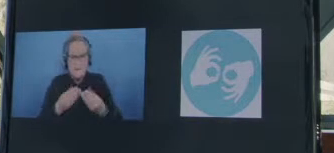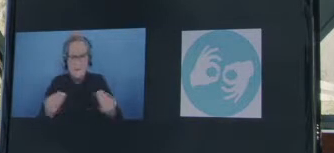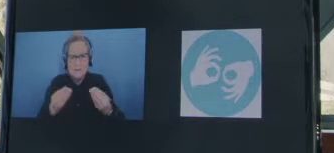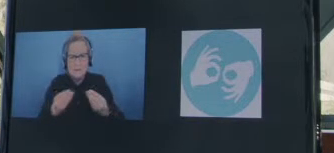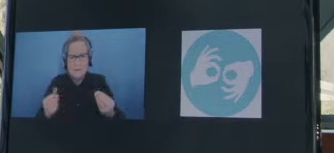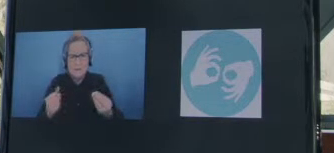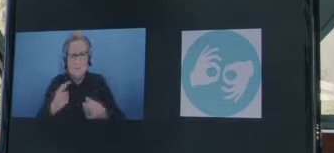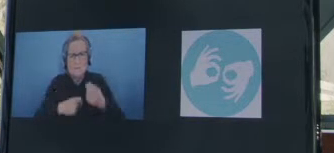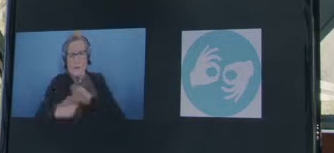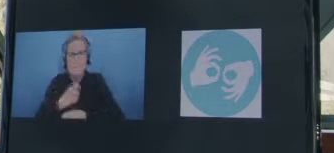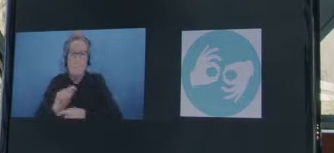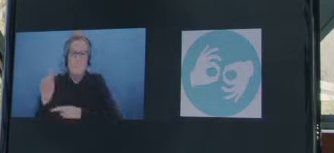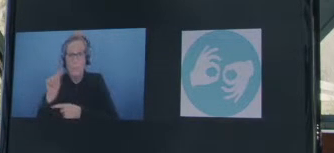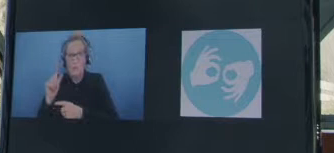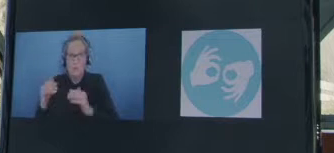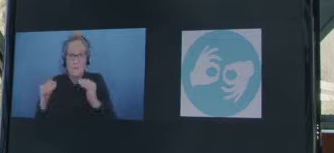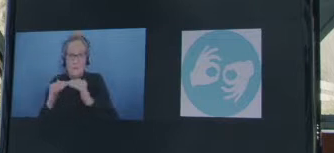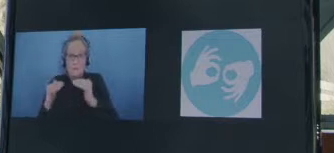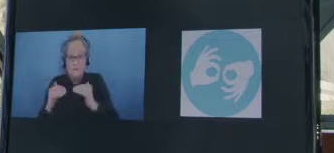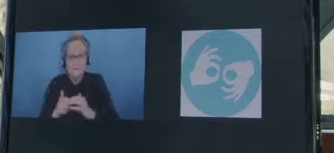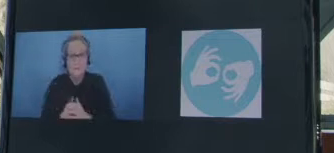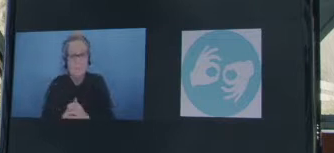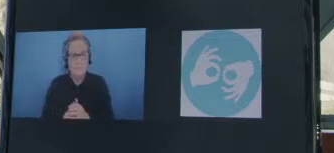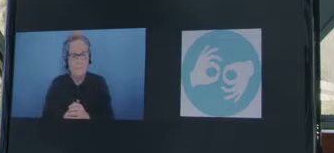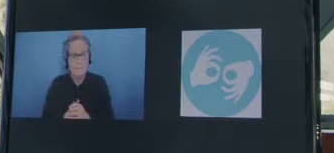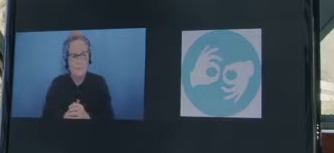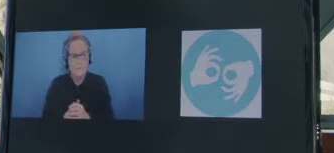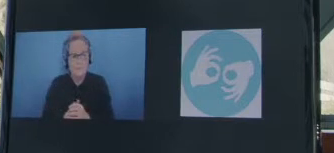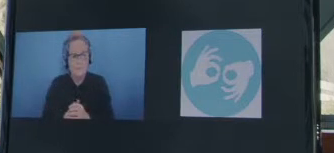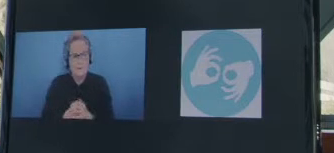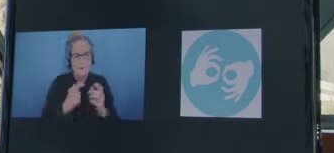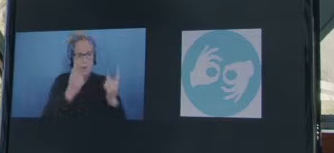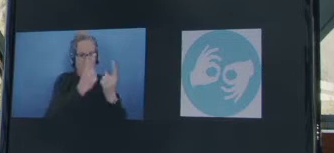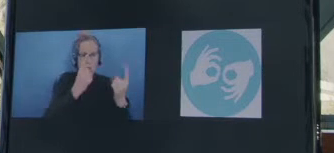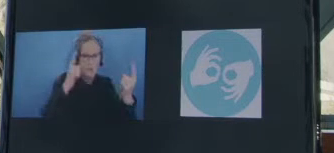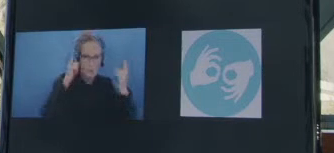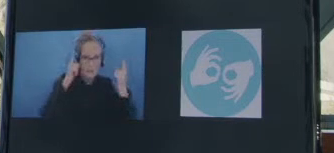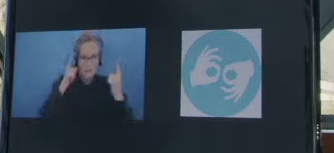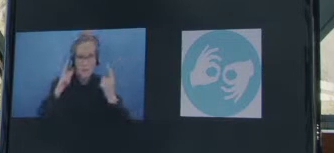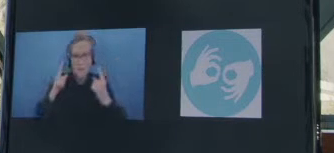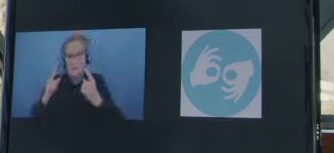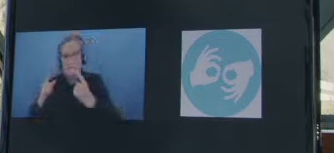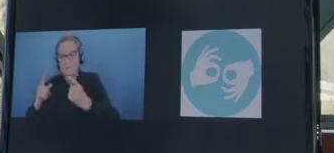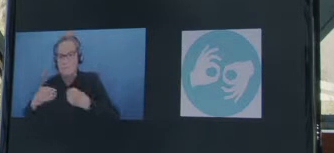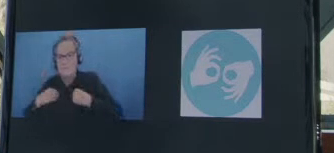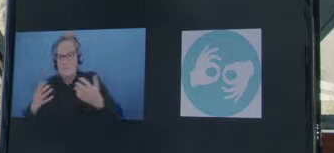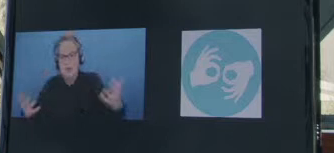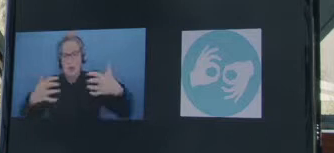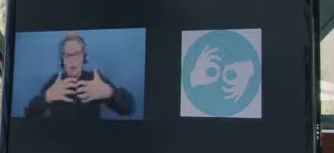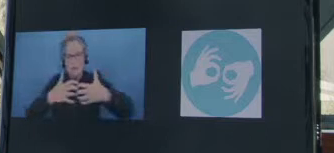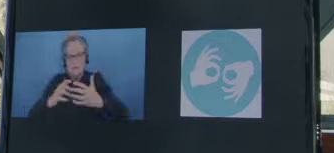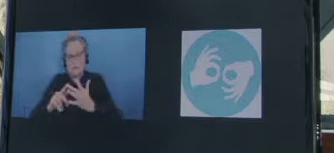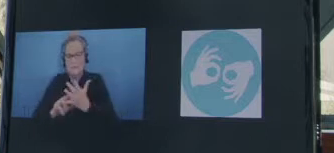modern standards. And this idea of the academic-industrial alliance is key. Since